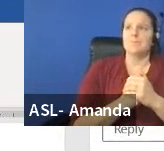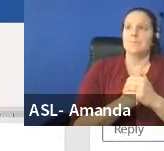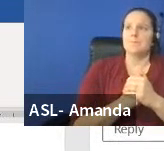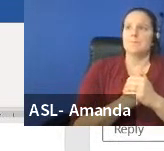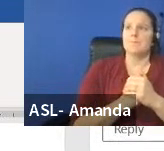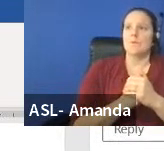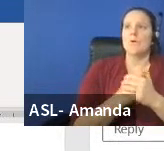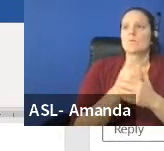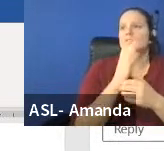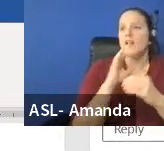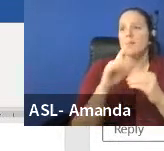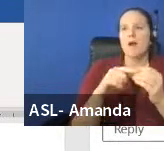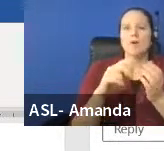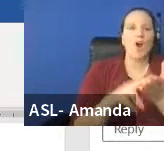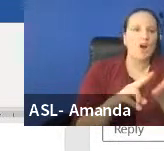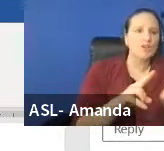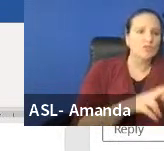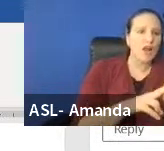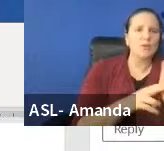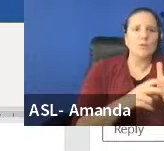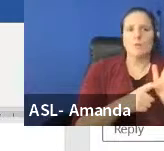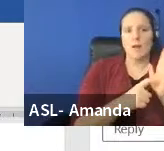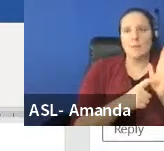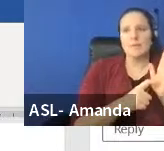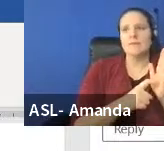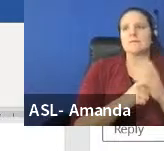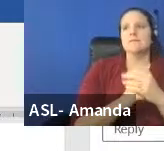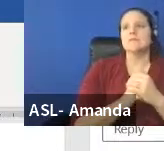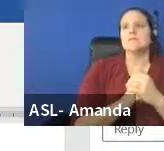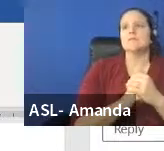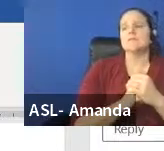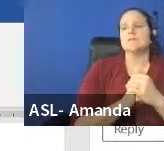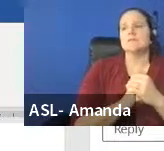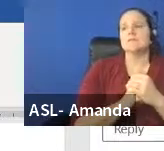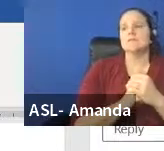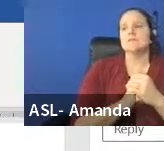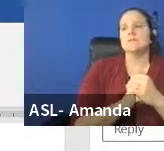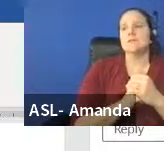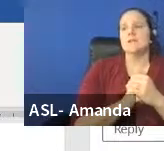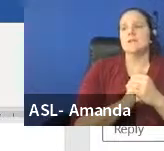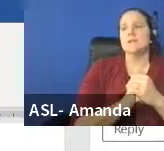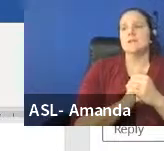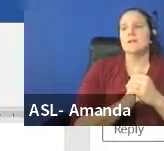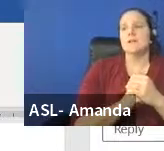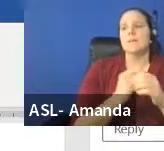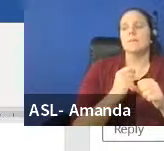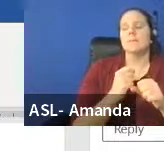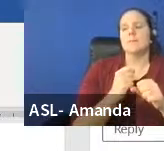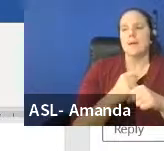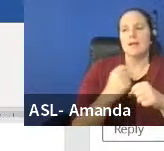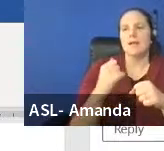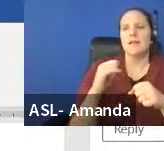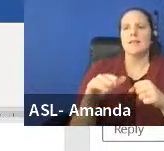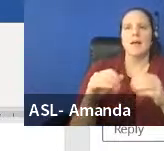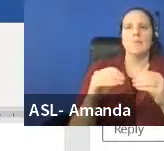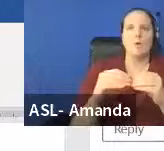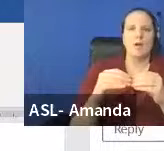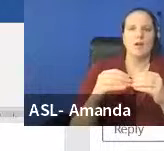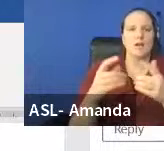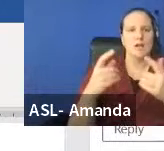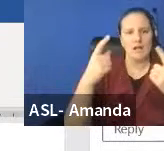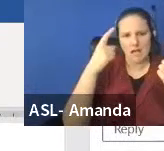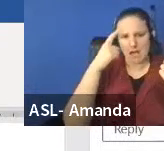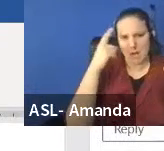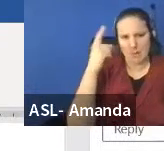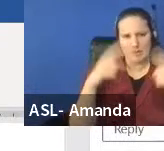when we're talking about contract requirements, and making it, what I put here is more about compliance